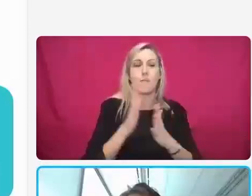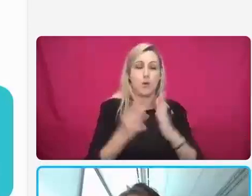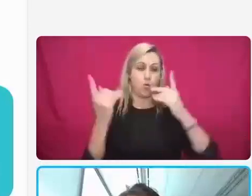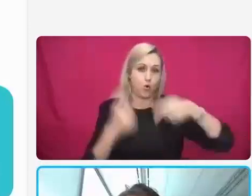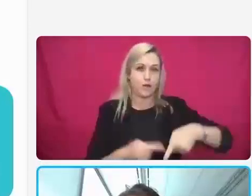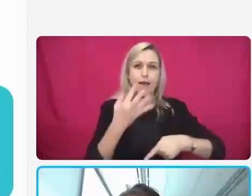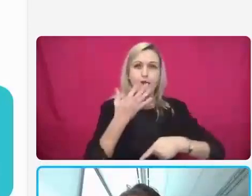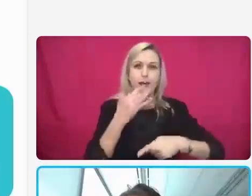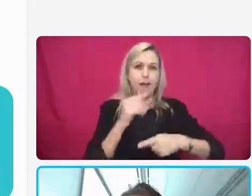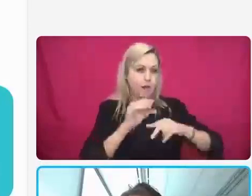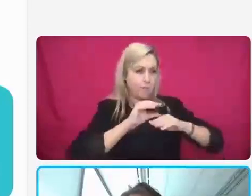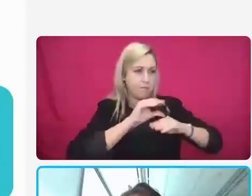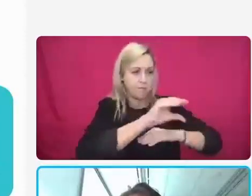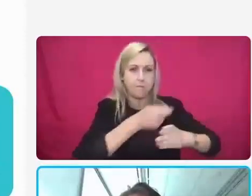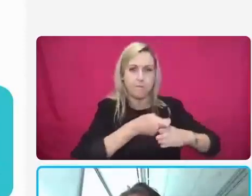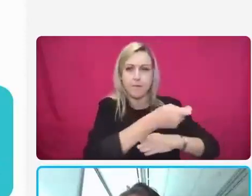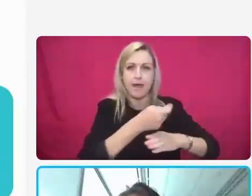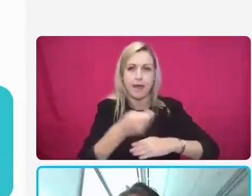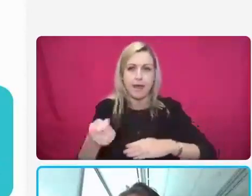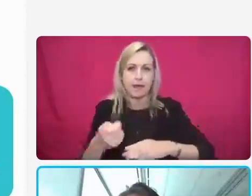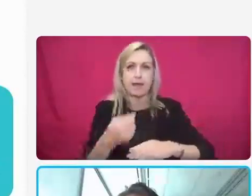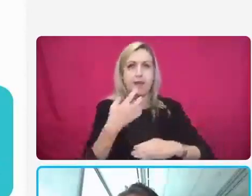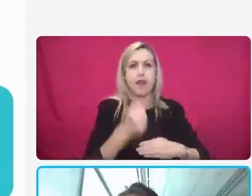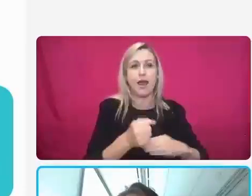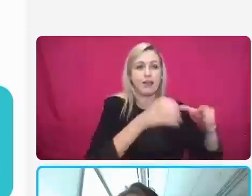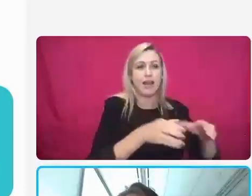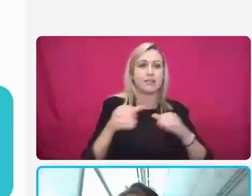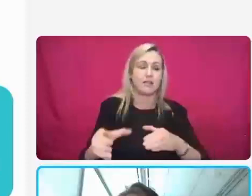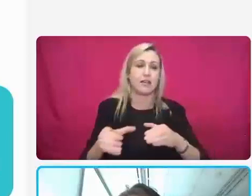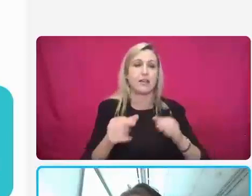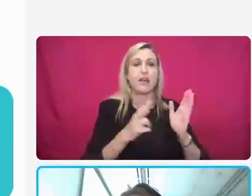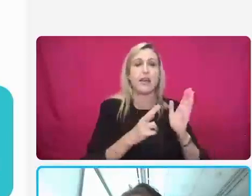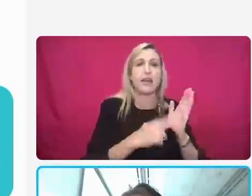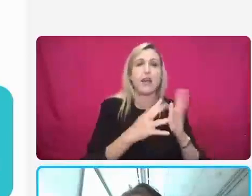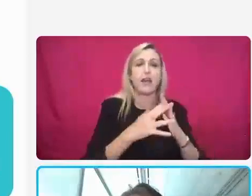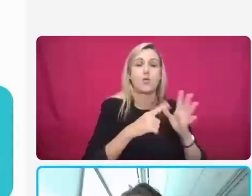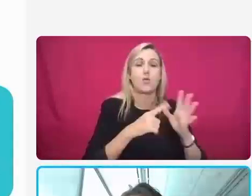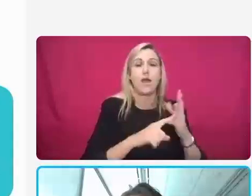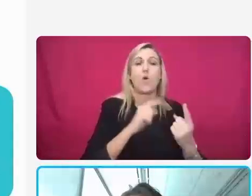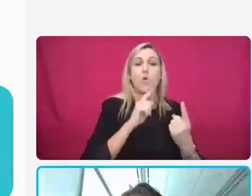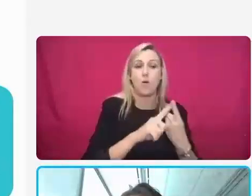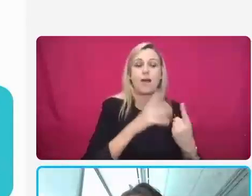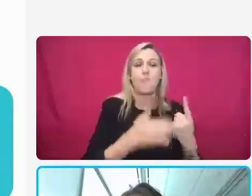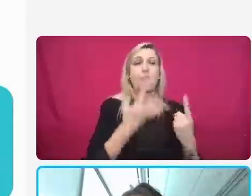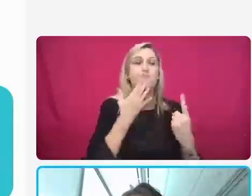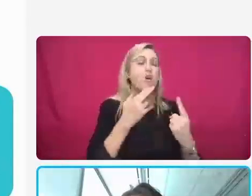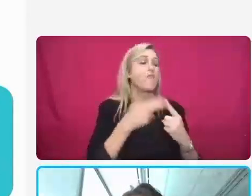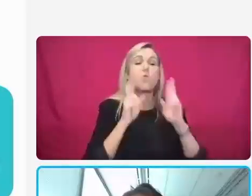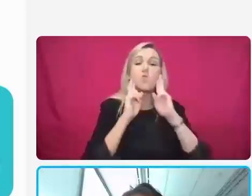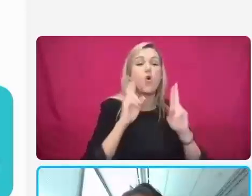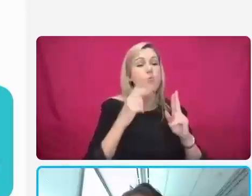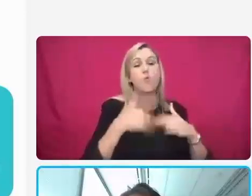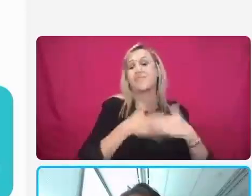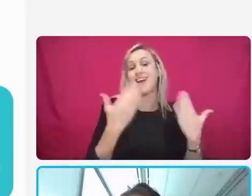each funding component, with an NWAL 1 being a single measure of price that represents the standard day of care.